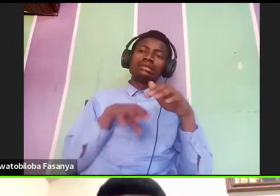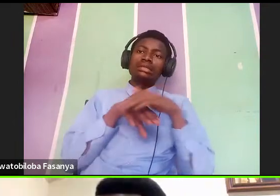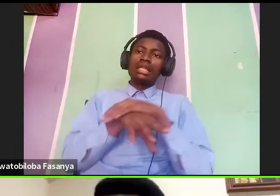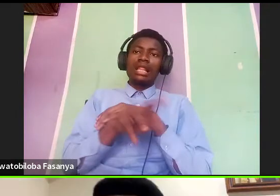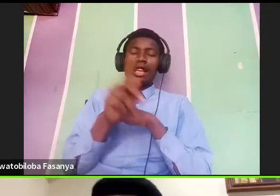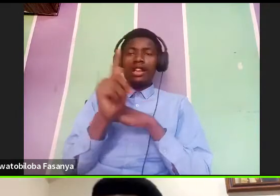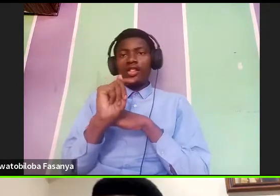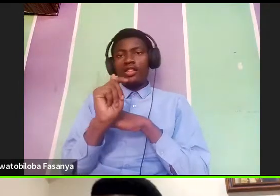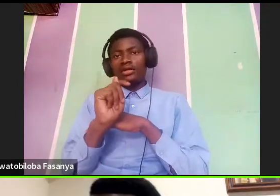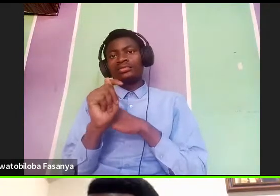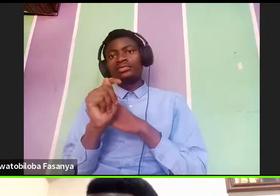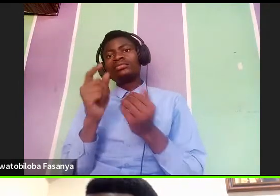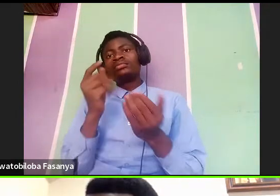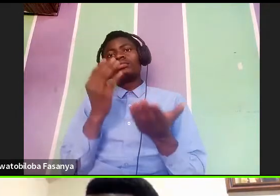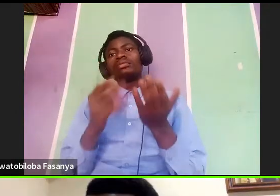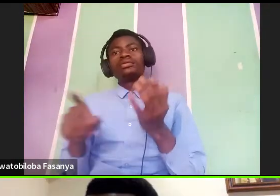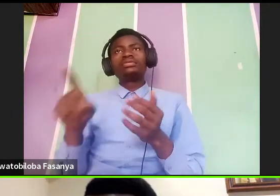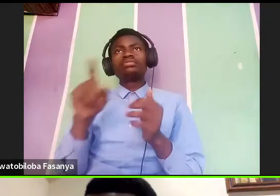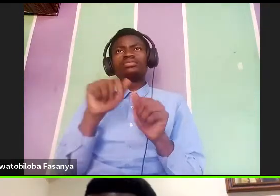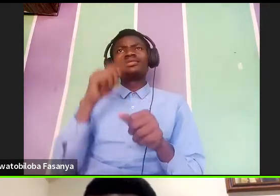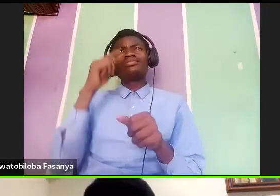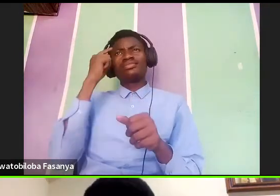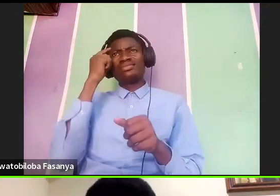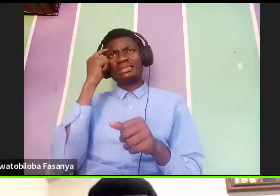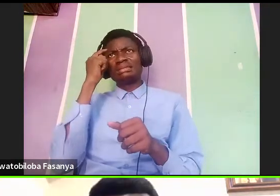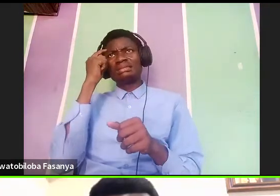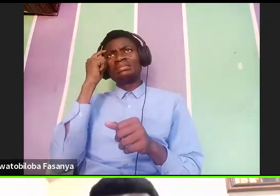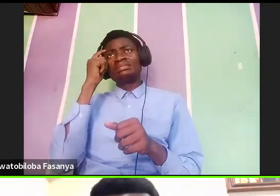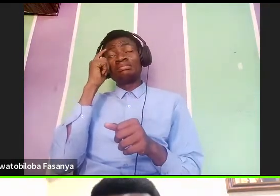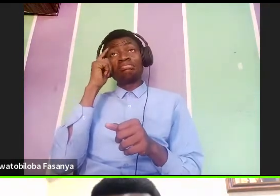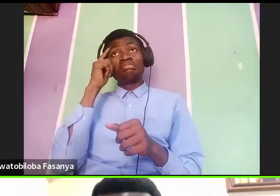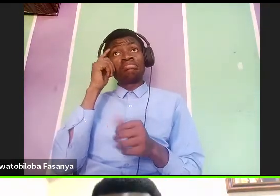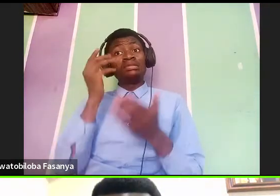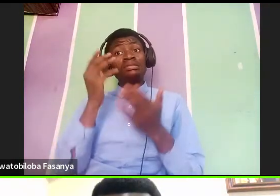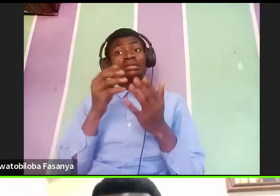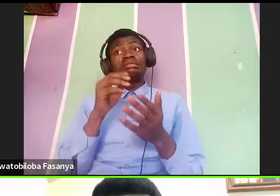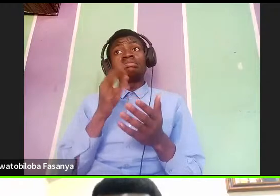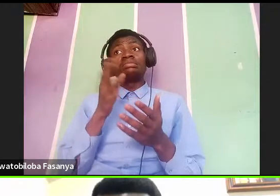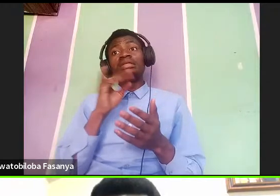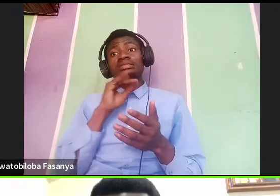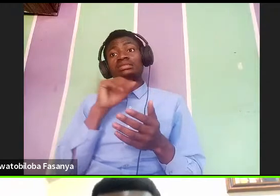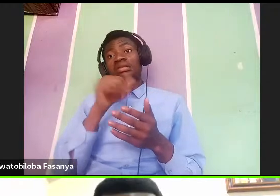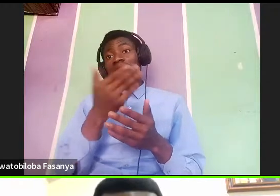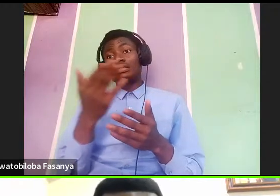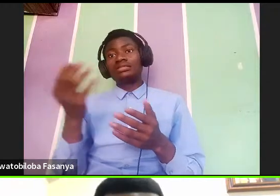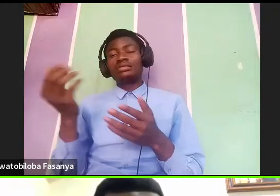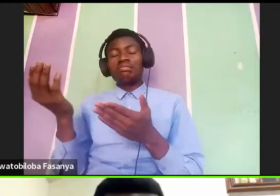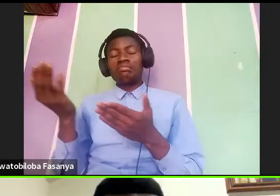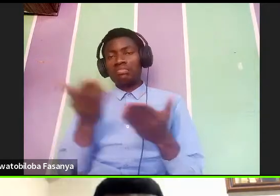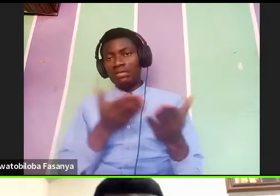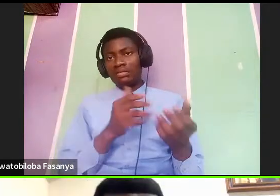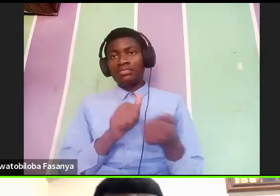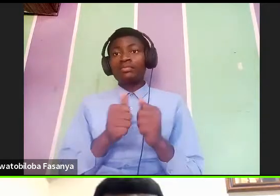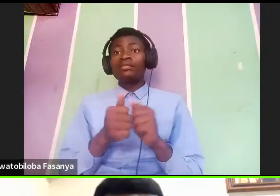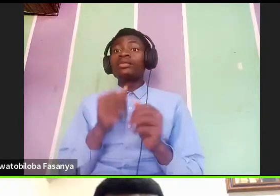then you may need to be thinking, is there something else causing the problem? And if that's the case, then you may need to